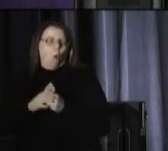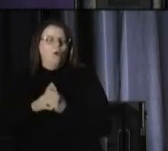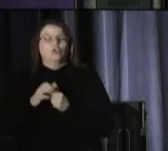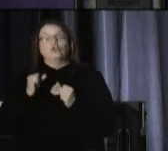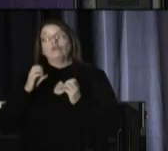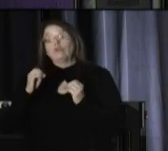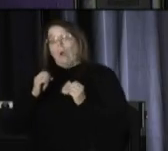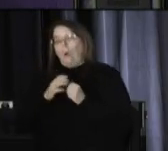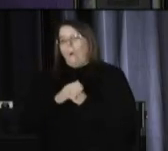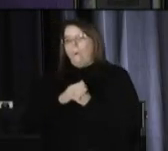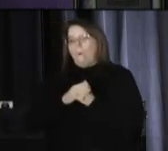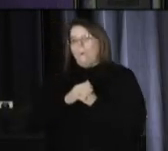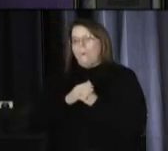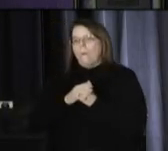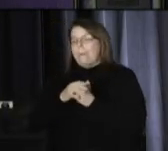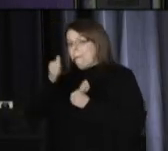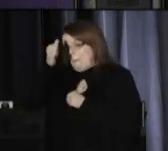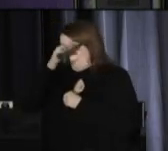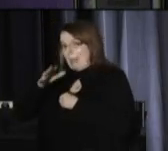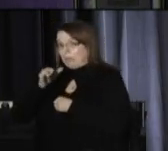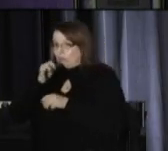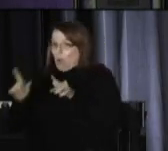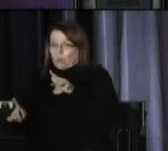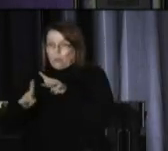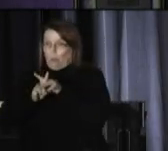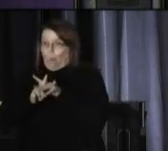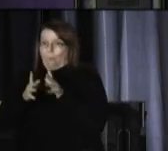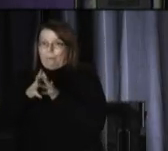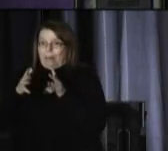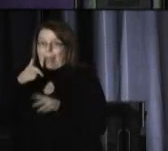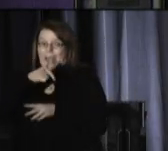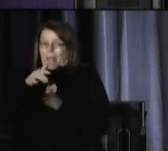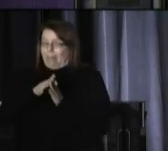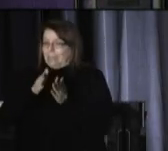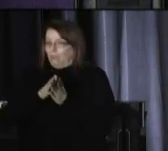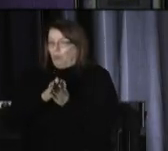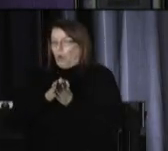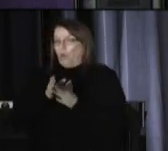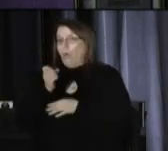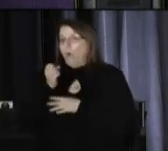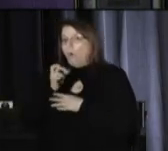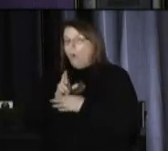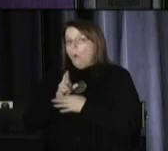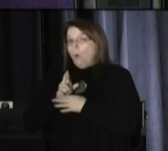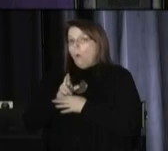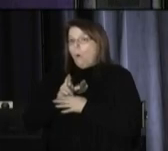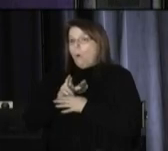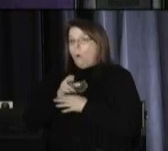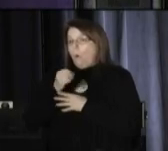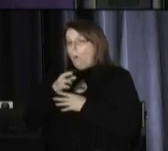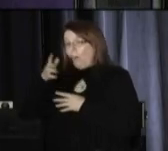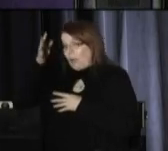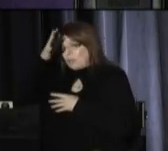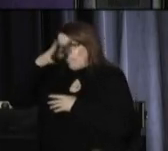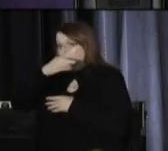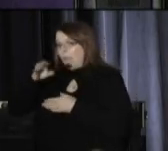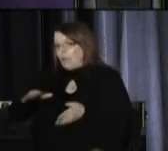So you know, men don't show up a lot in this book, or they, you know, there's a father and he's